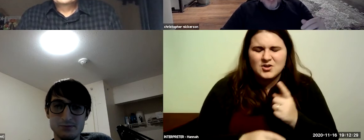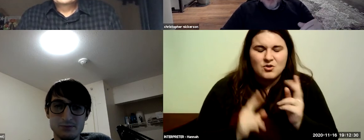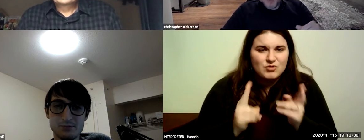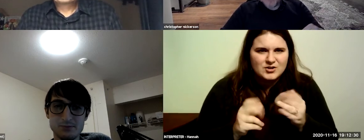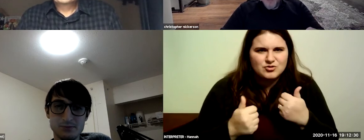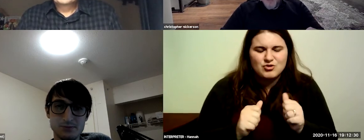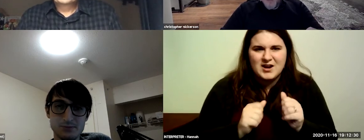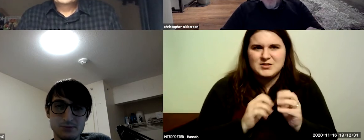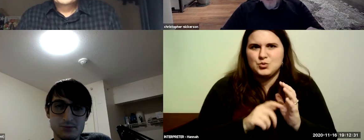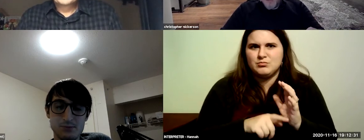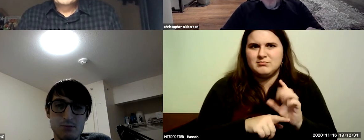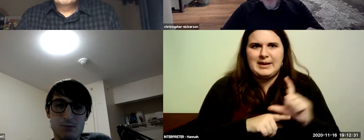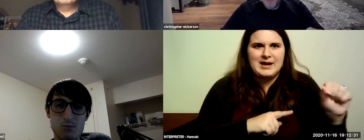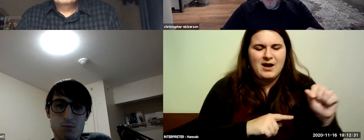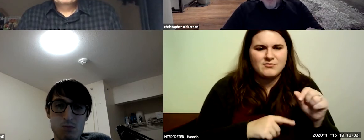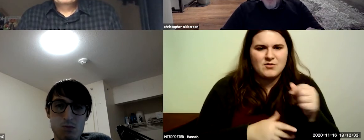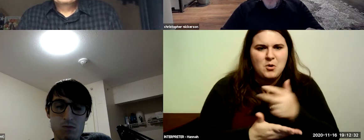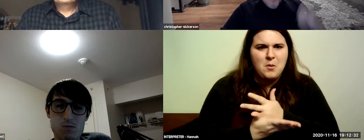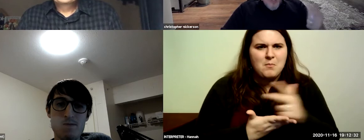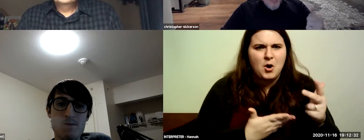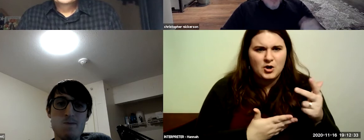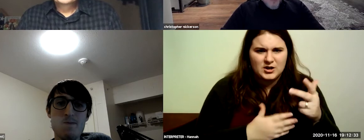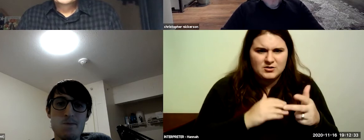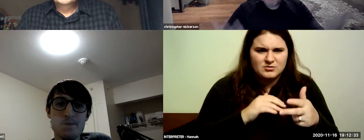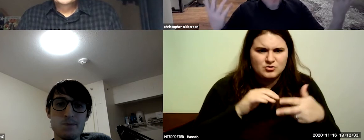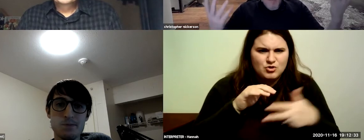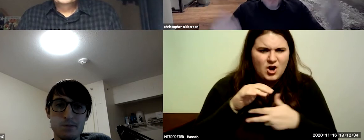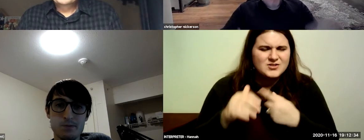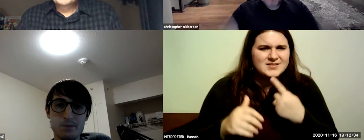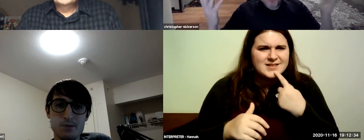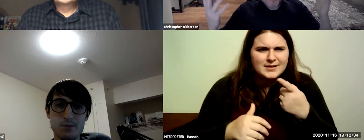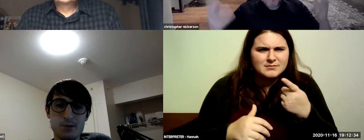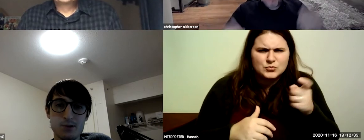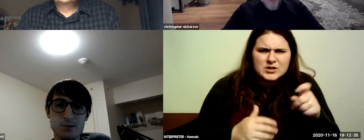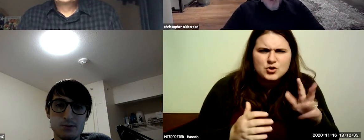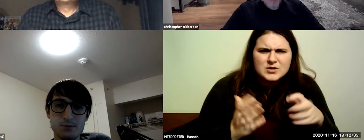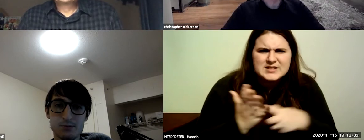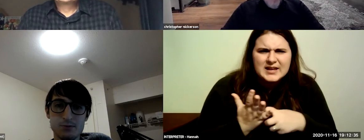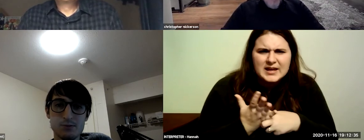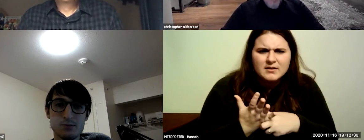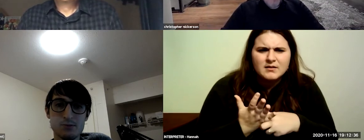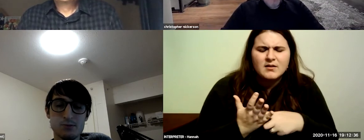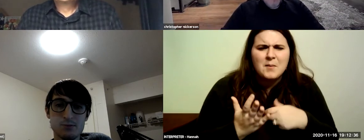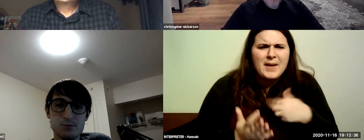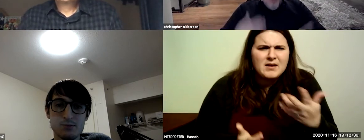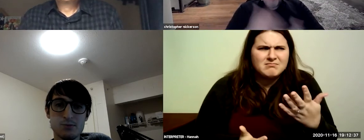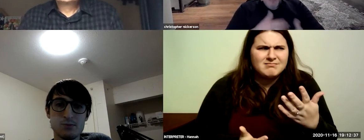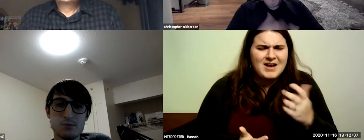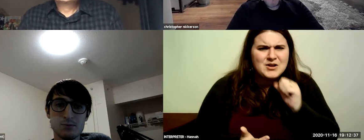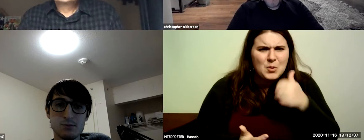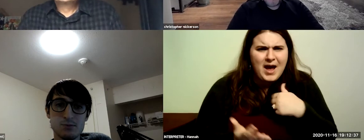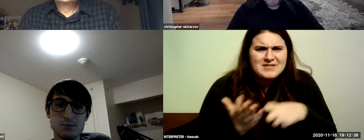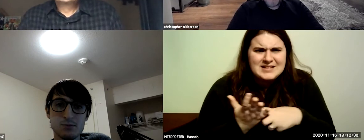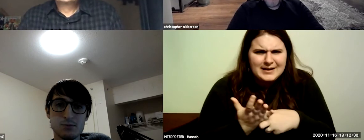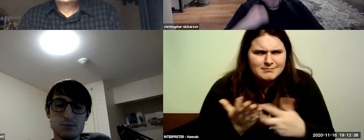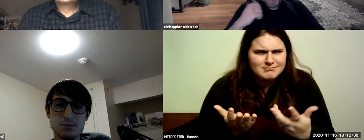out of a parking garage and the guys were like, you need your ticket. And I was like, I don't have a ticket. Just charge me whatever you want. And they're like, you need